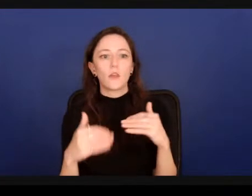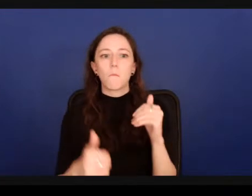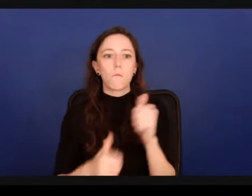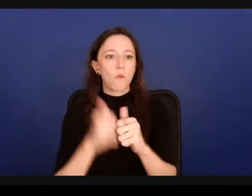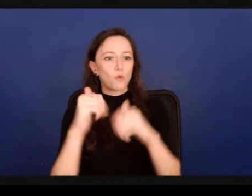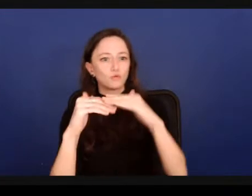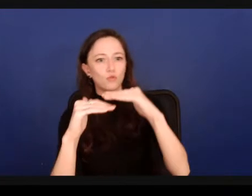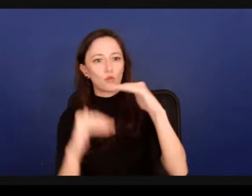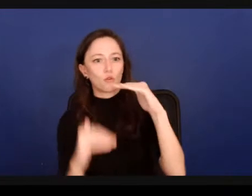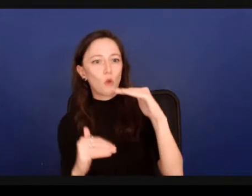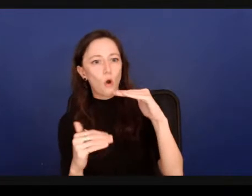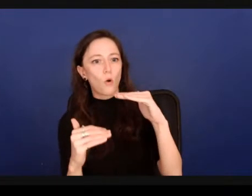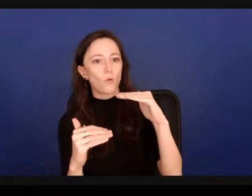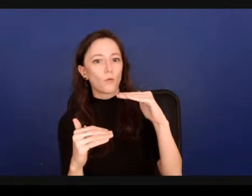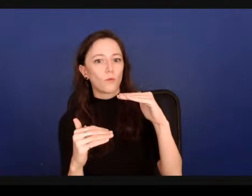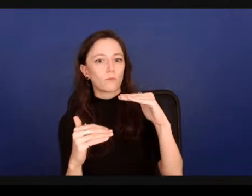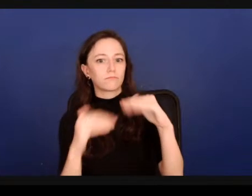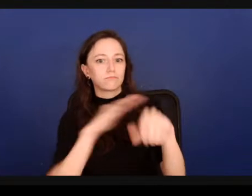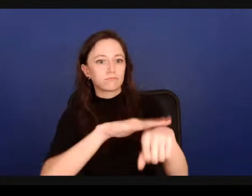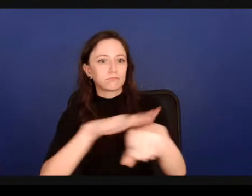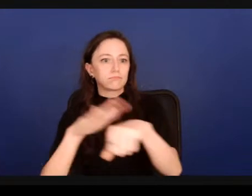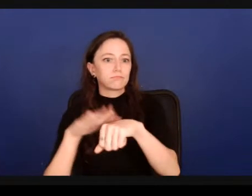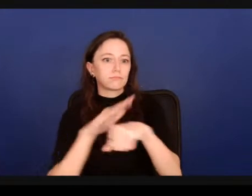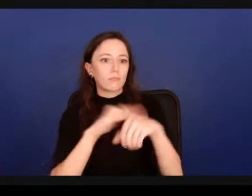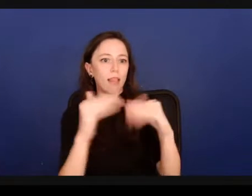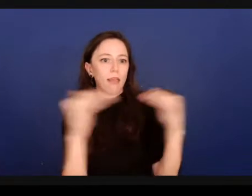of normal, aviation color code green.